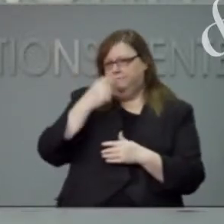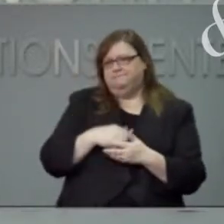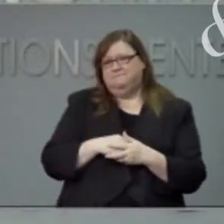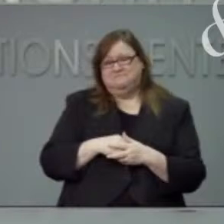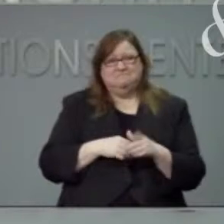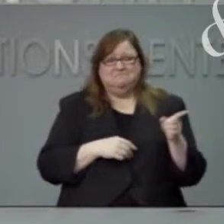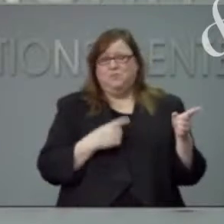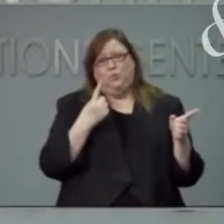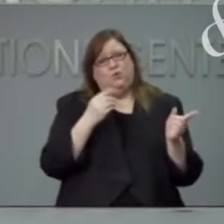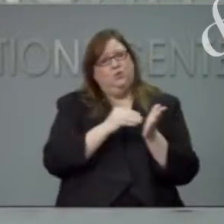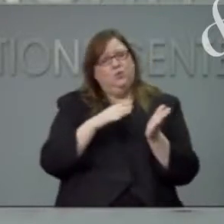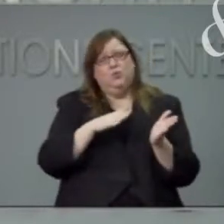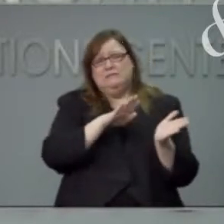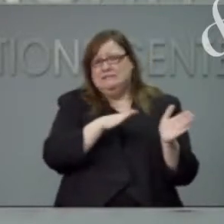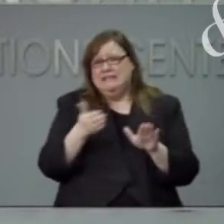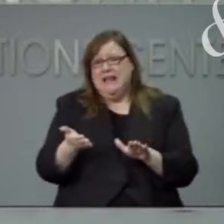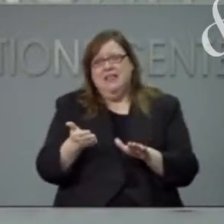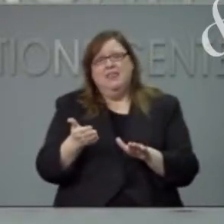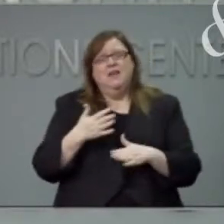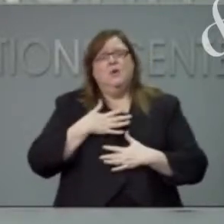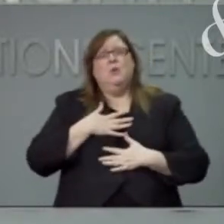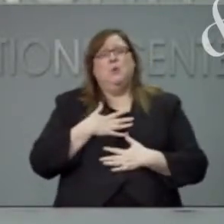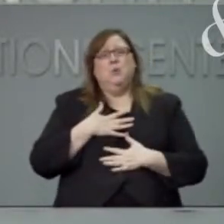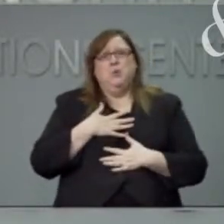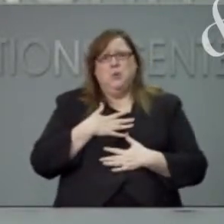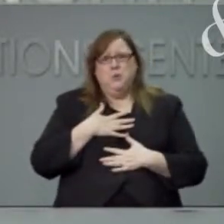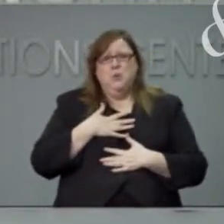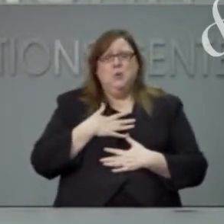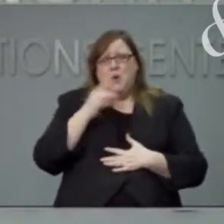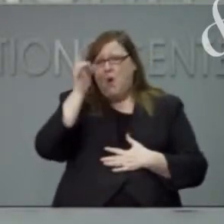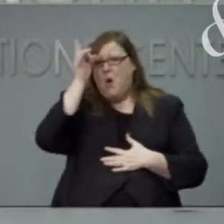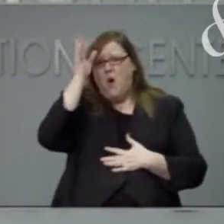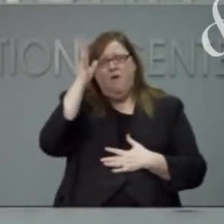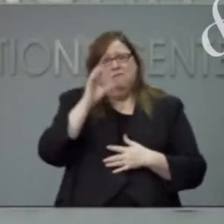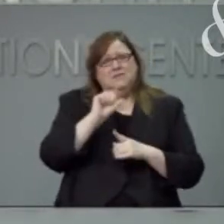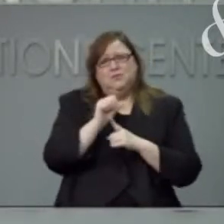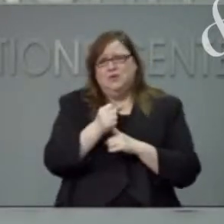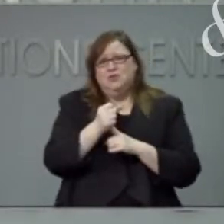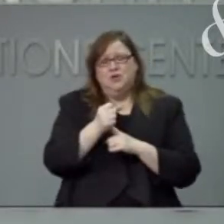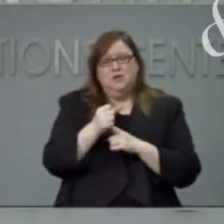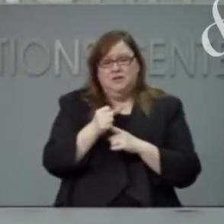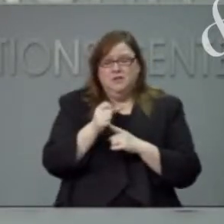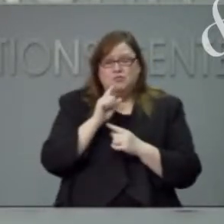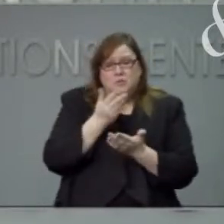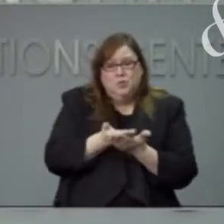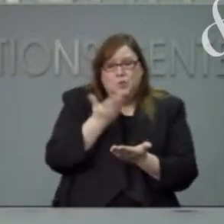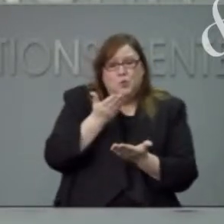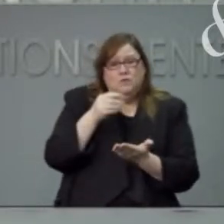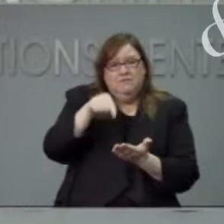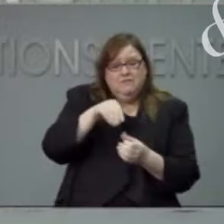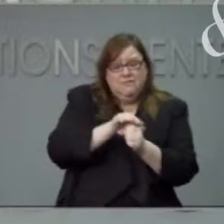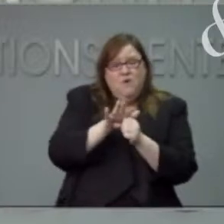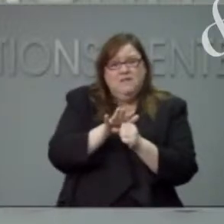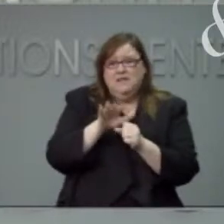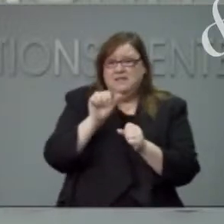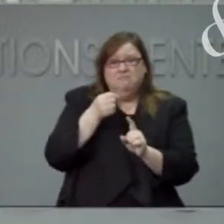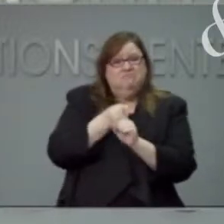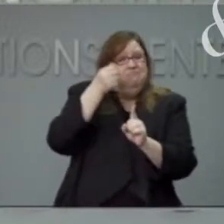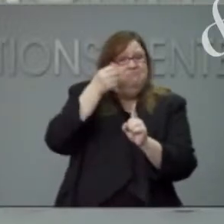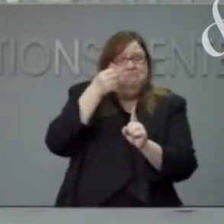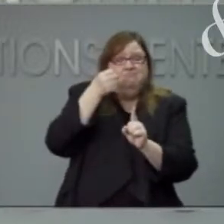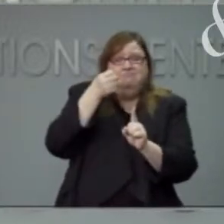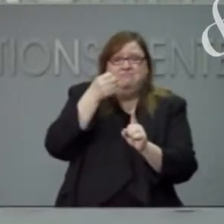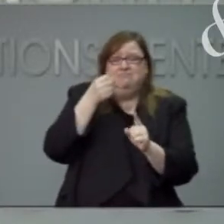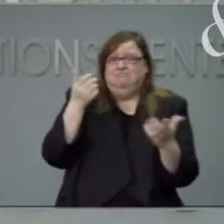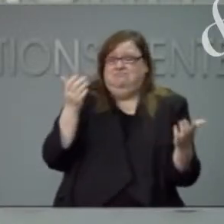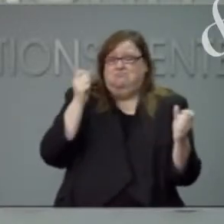it shows us the serious nature of this virus that can strike anyone at any time. And it